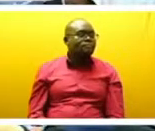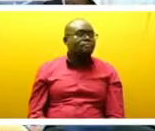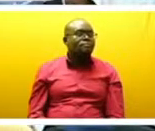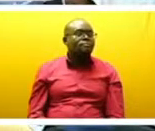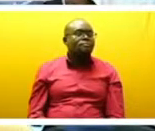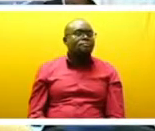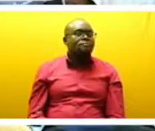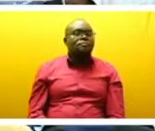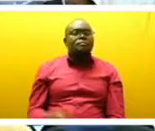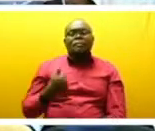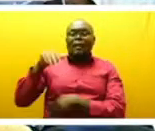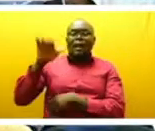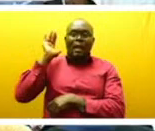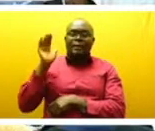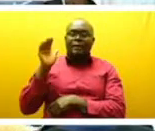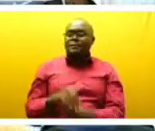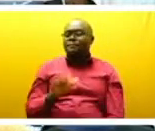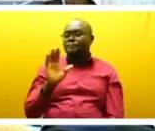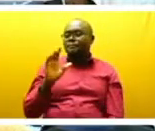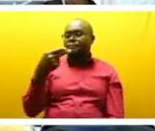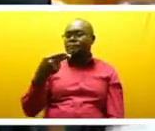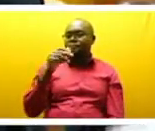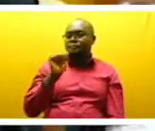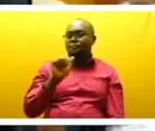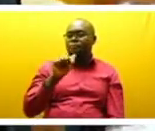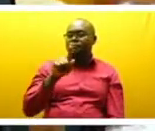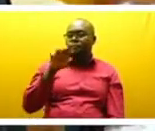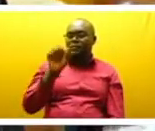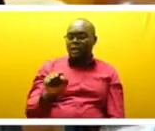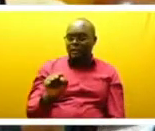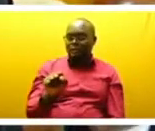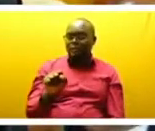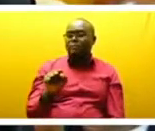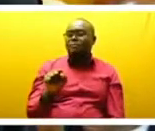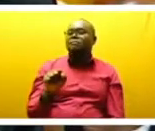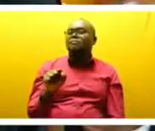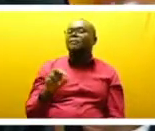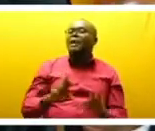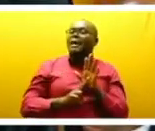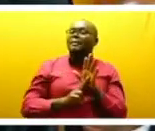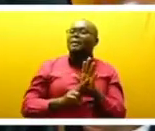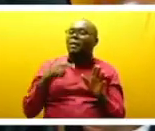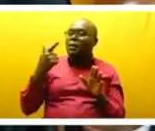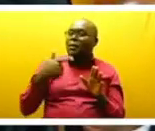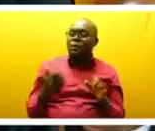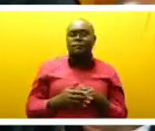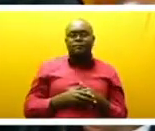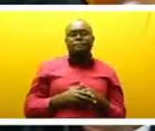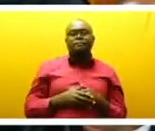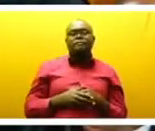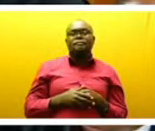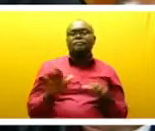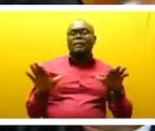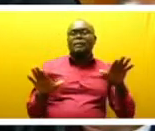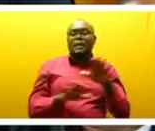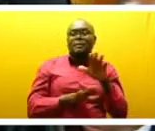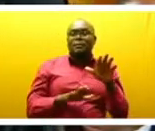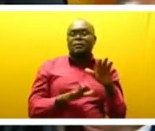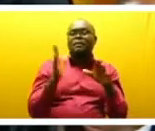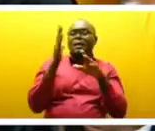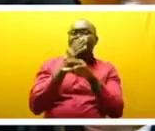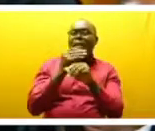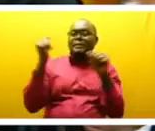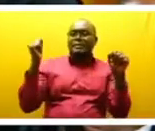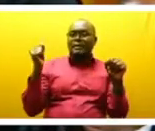I had shouts from another friend on behalf of His Excellency, the Deputy President,